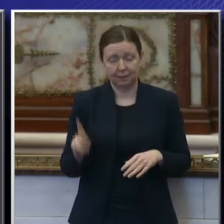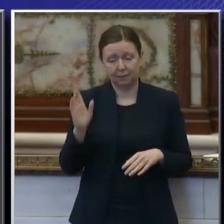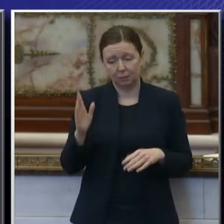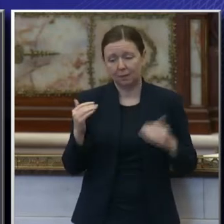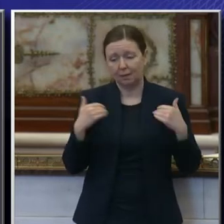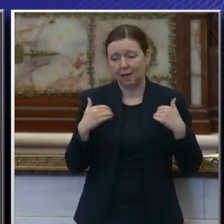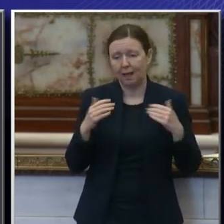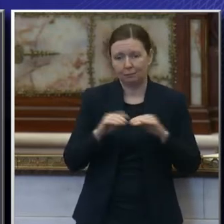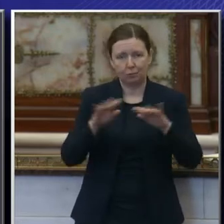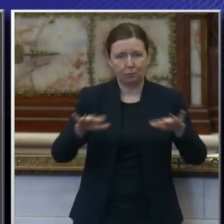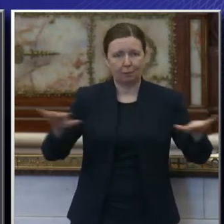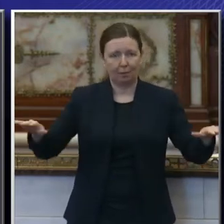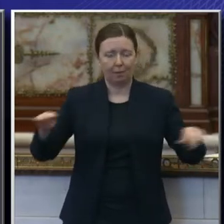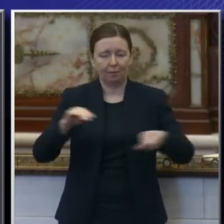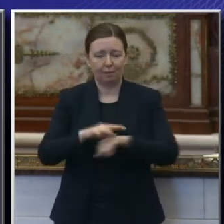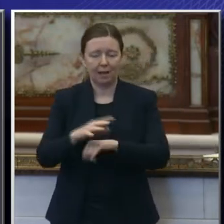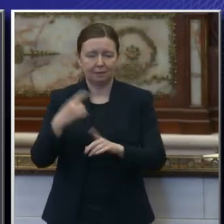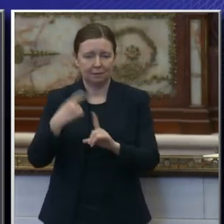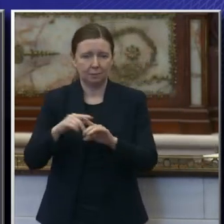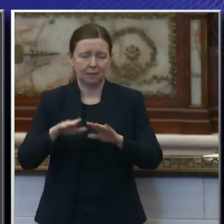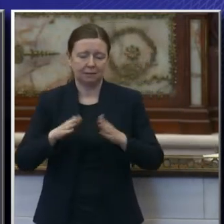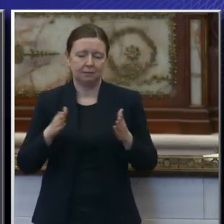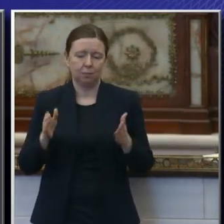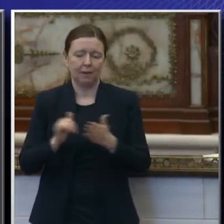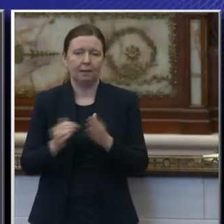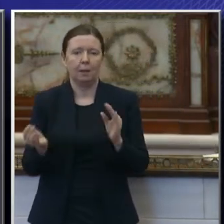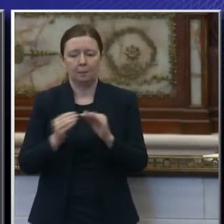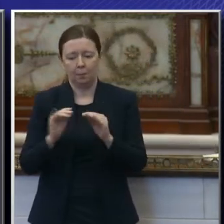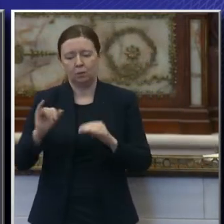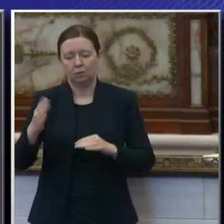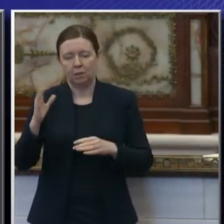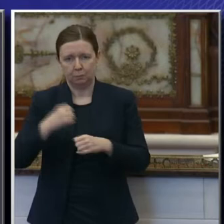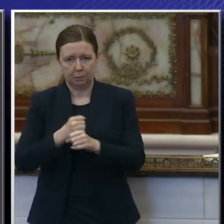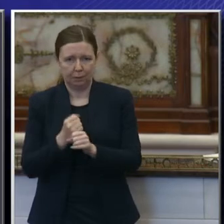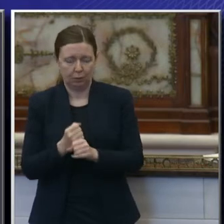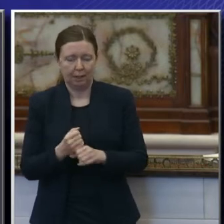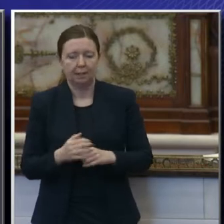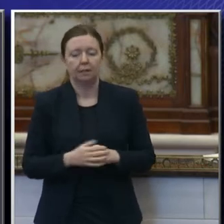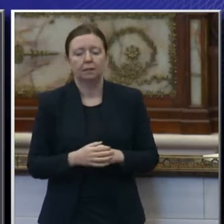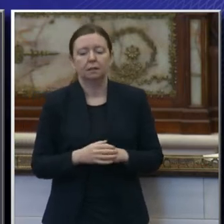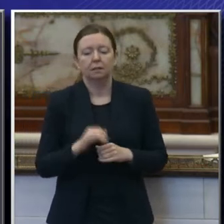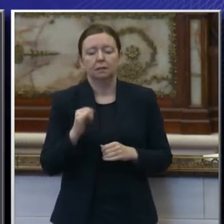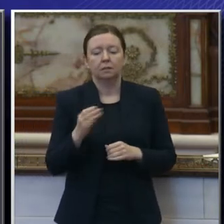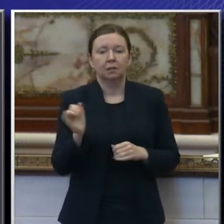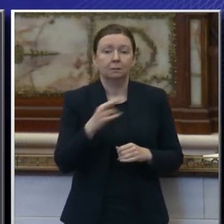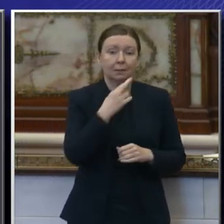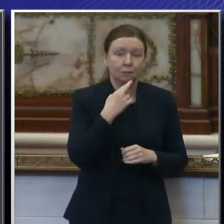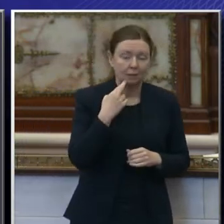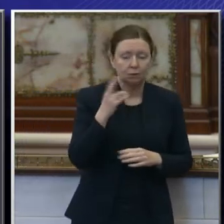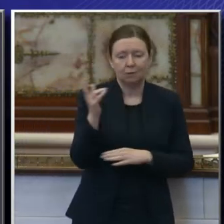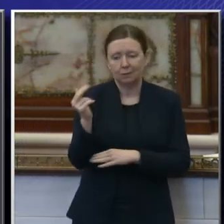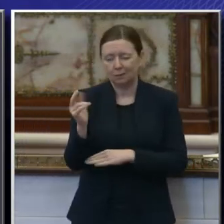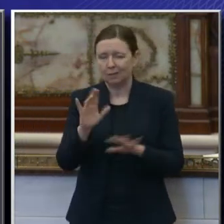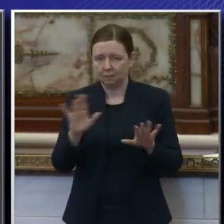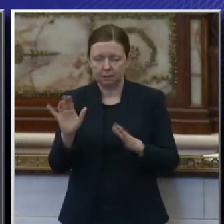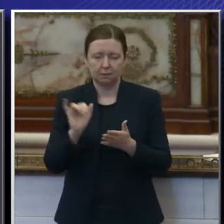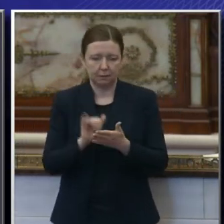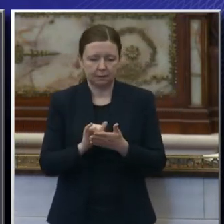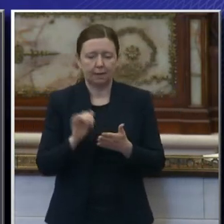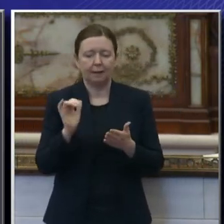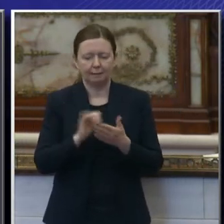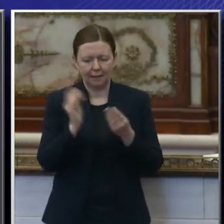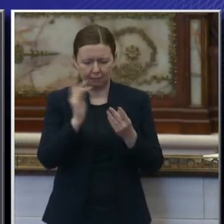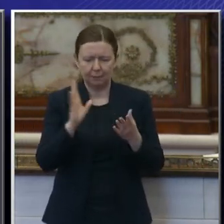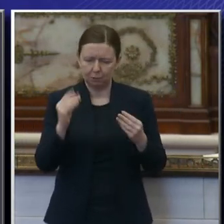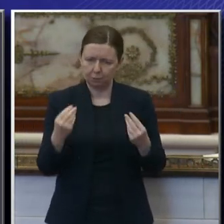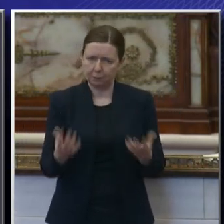be a ripple effect in a positive way that more jobs are going to be created. You know, jobs, you know, related to restaurants, hotels, et cetera. That information will